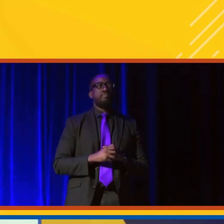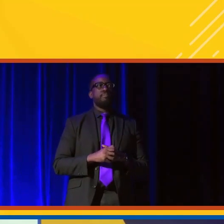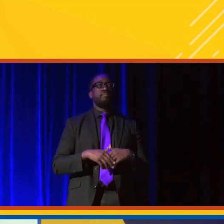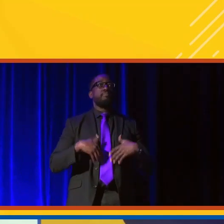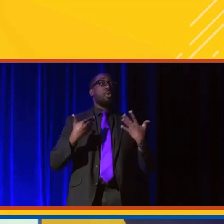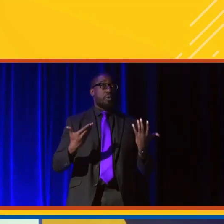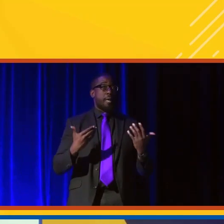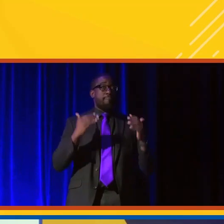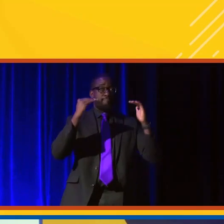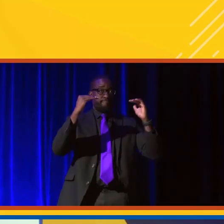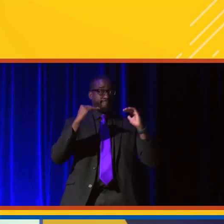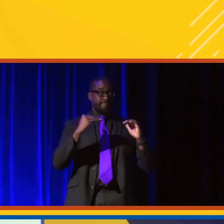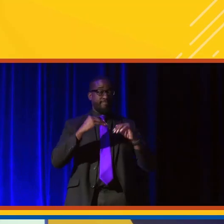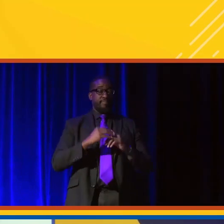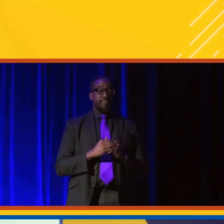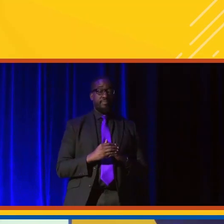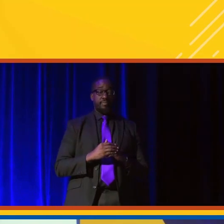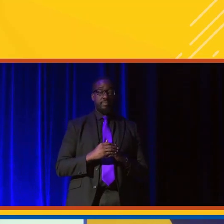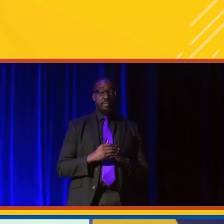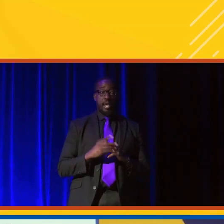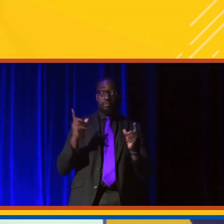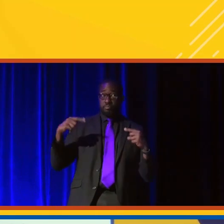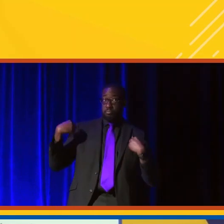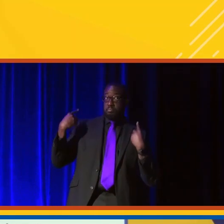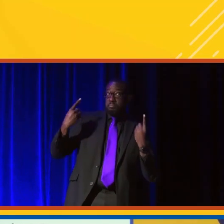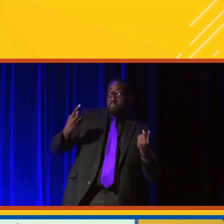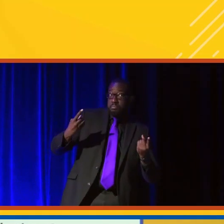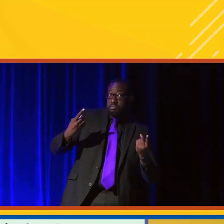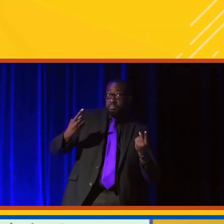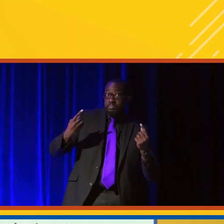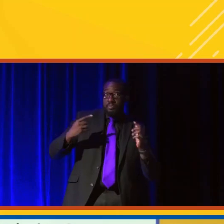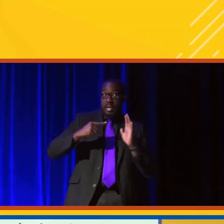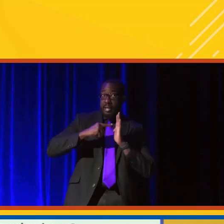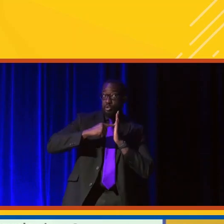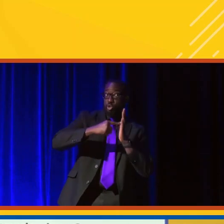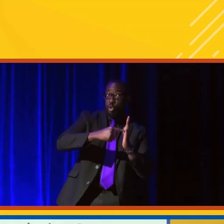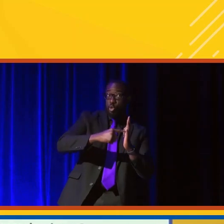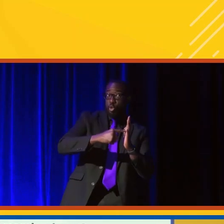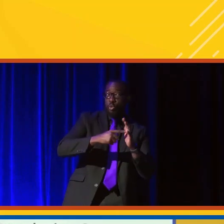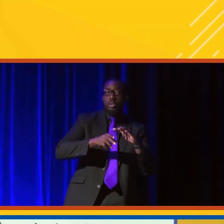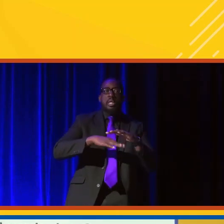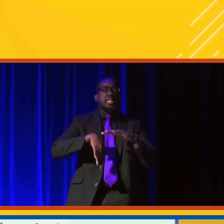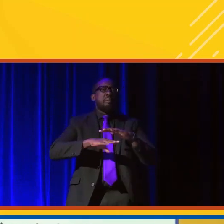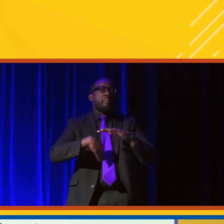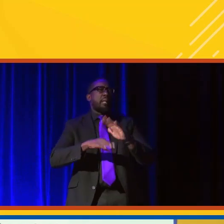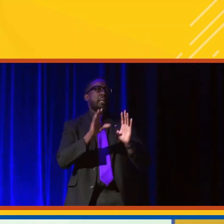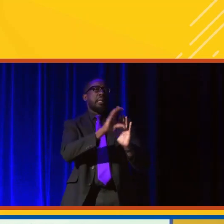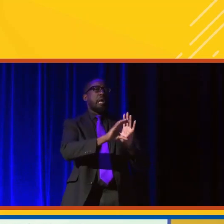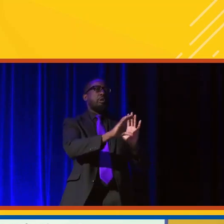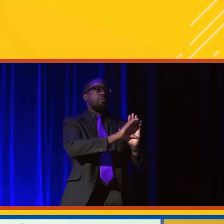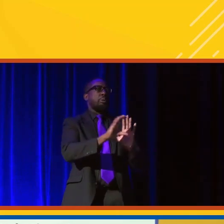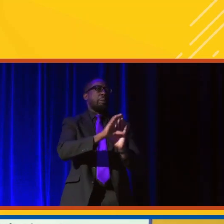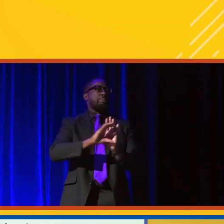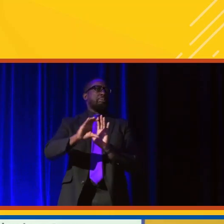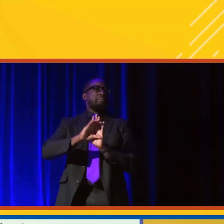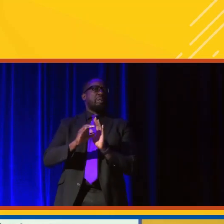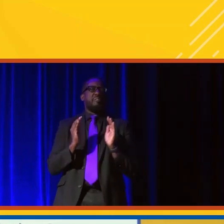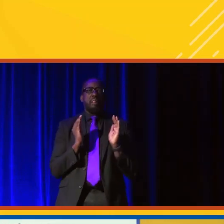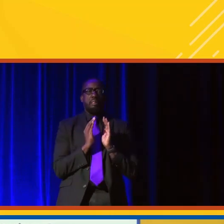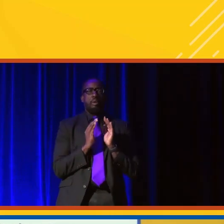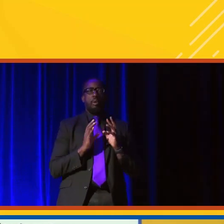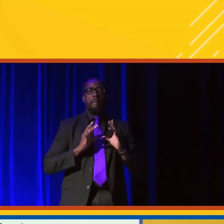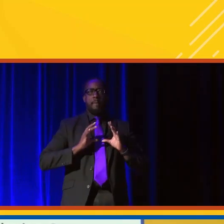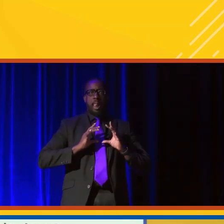Okay, what I've showed you now, or what I've showed you up to this point, are basically characterizations of little molecules. And I motivated